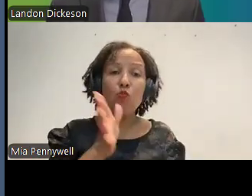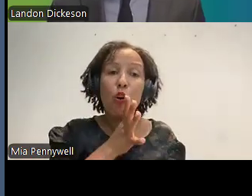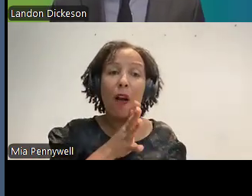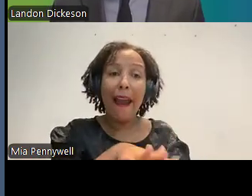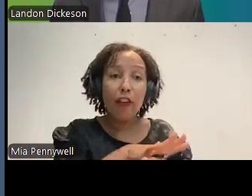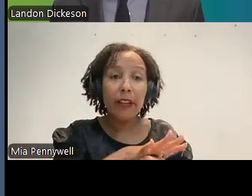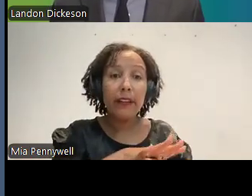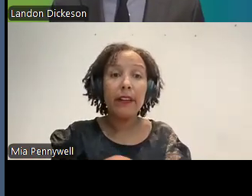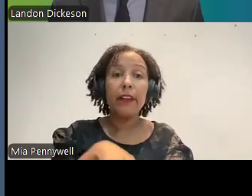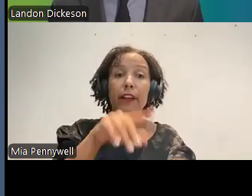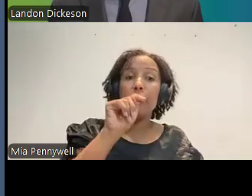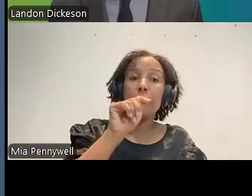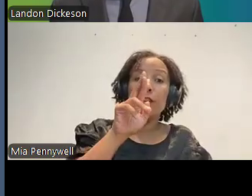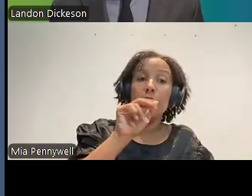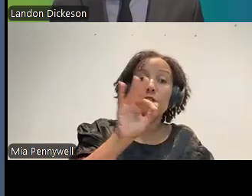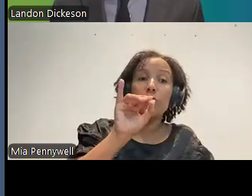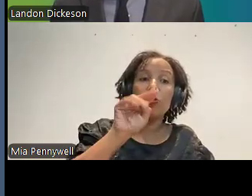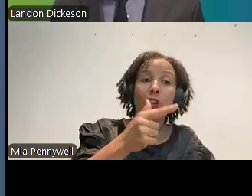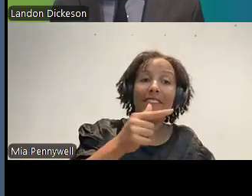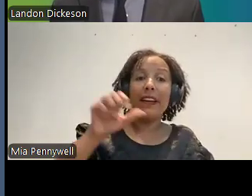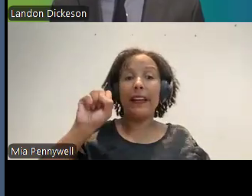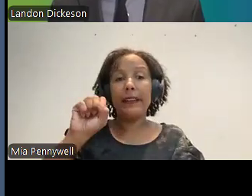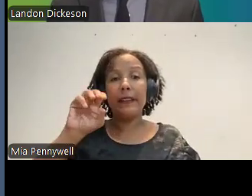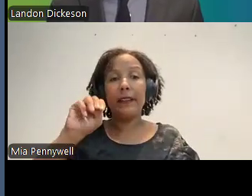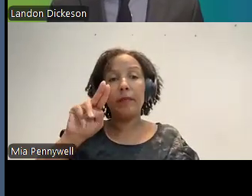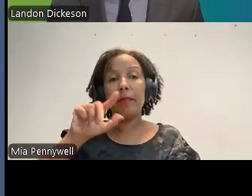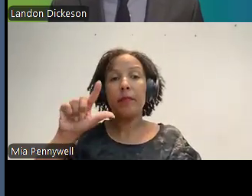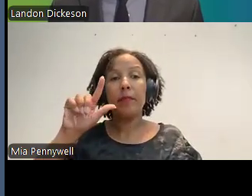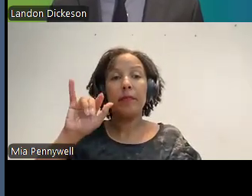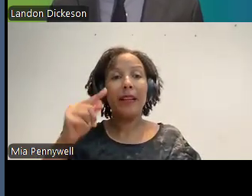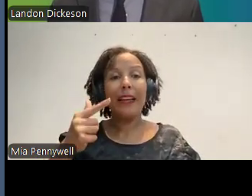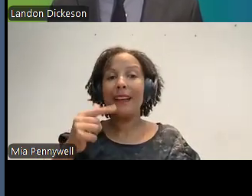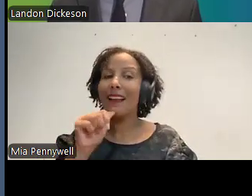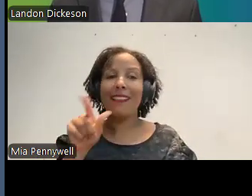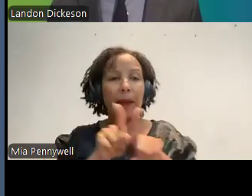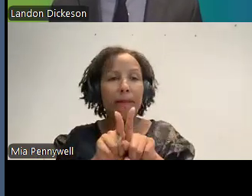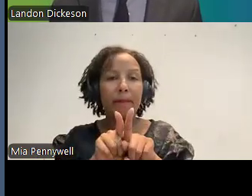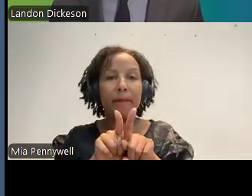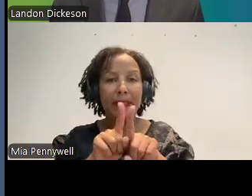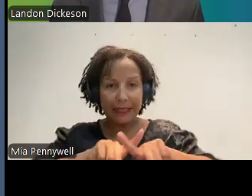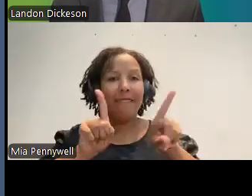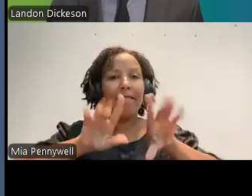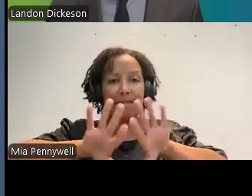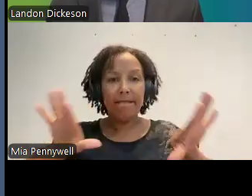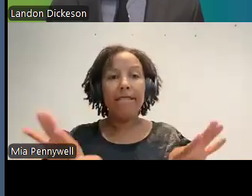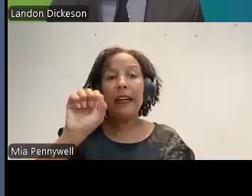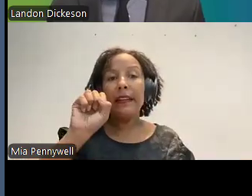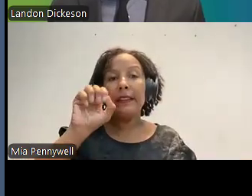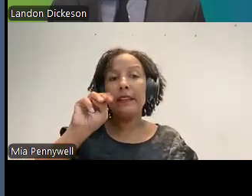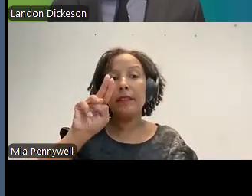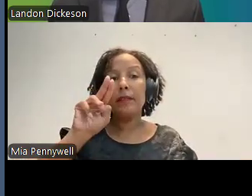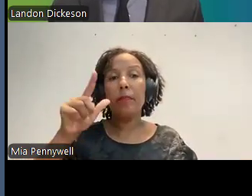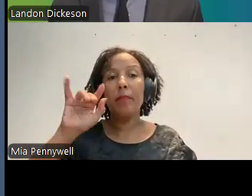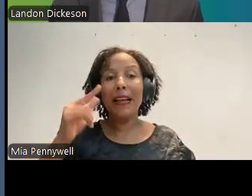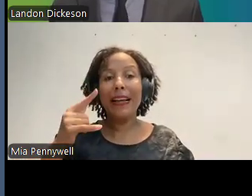people confuse those two, but they are separate. And smuggling is often an experience that foreign nationals have where